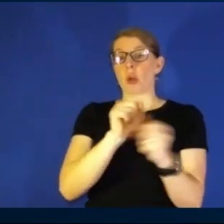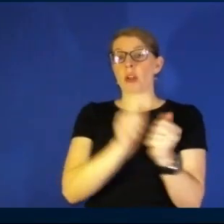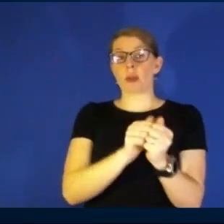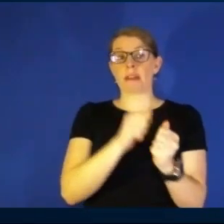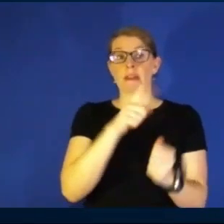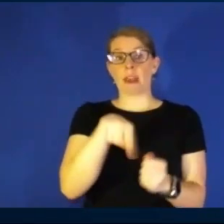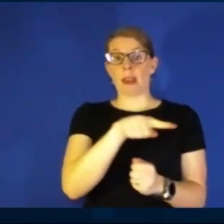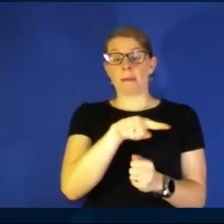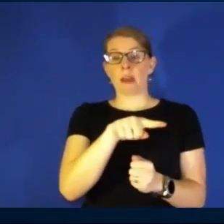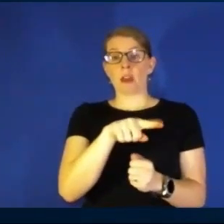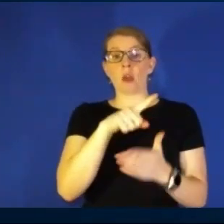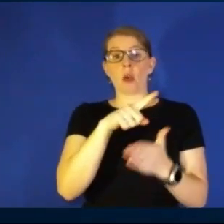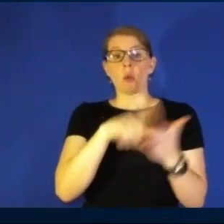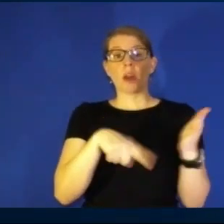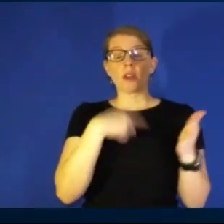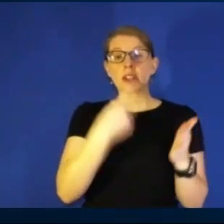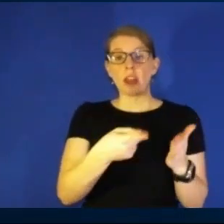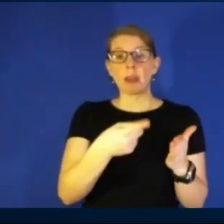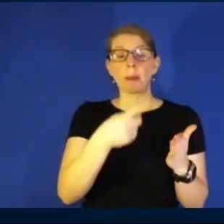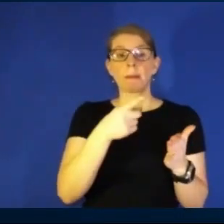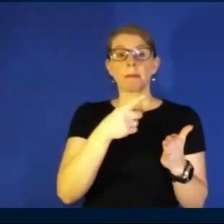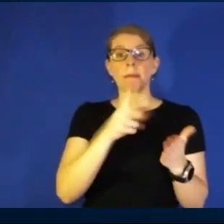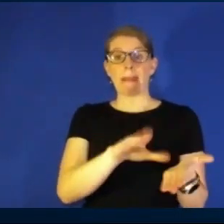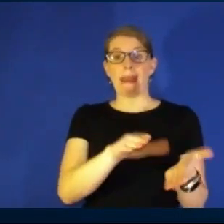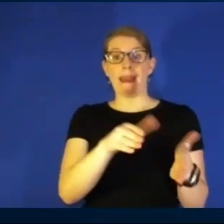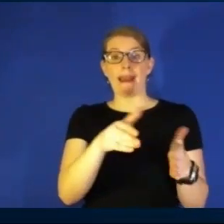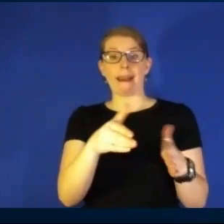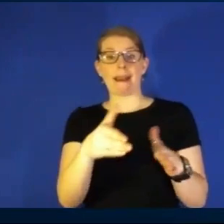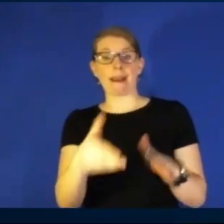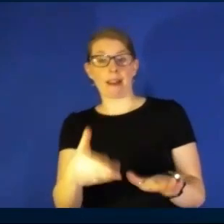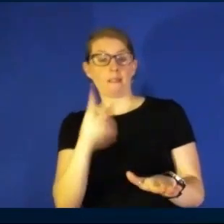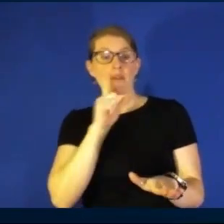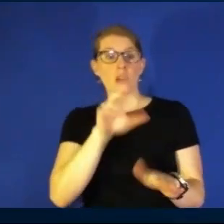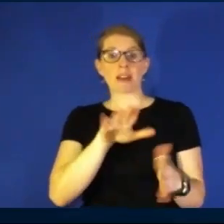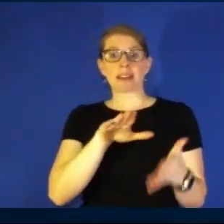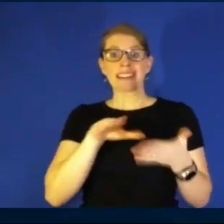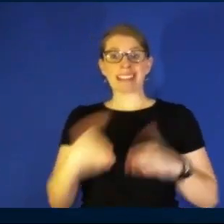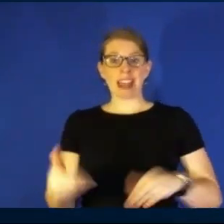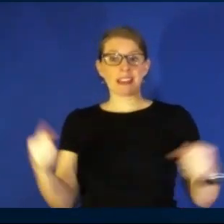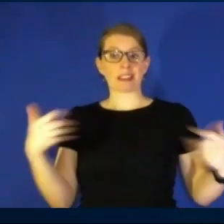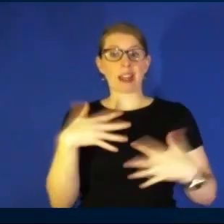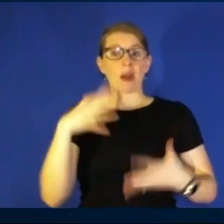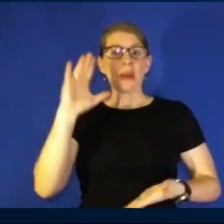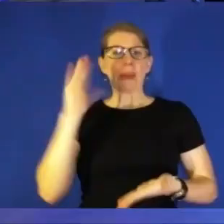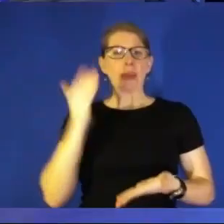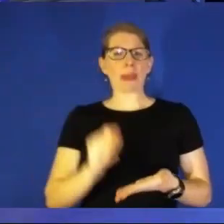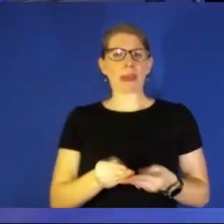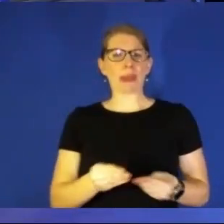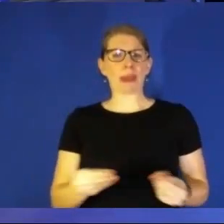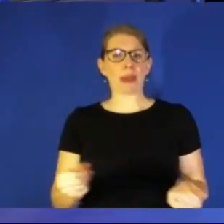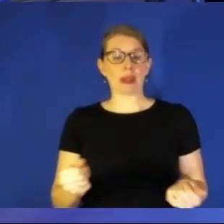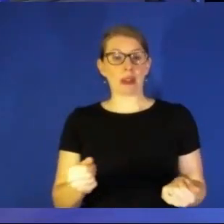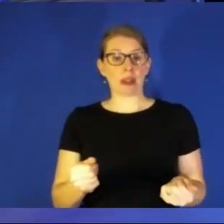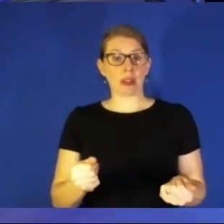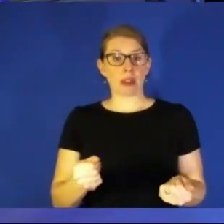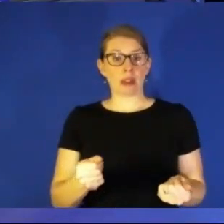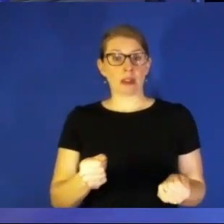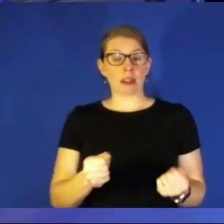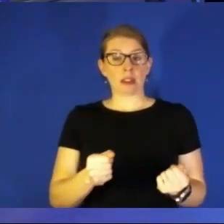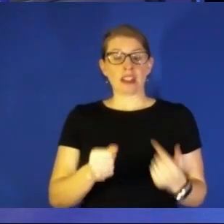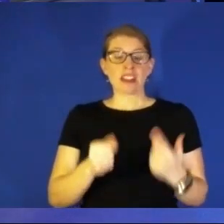to ease their deaths? Do you have specific things you say, or do you go person by